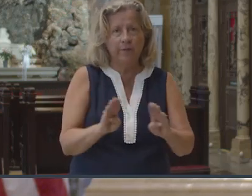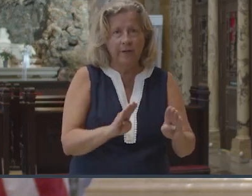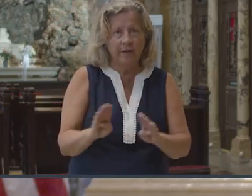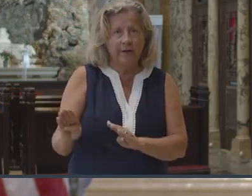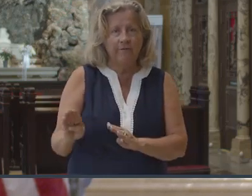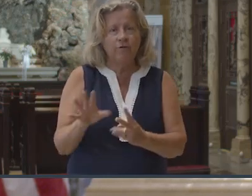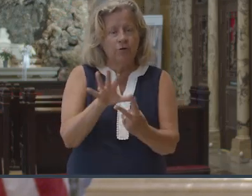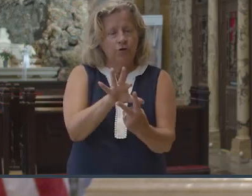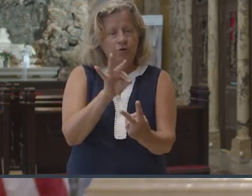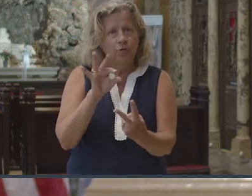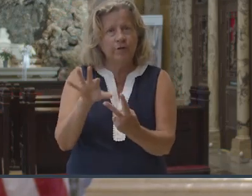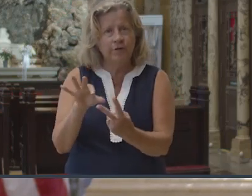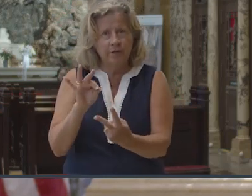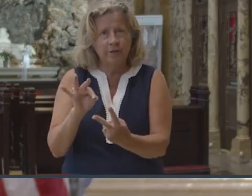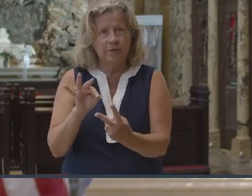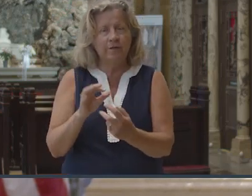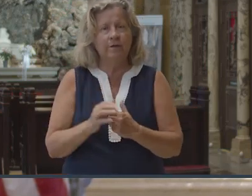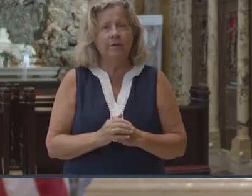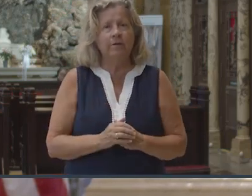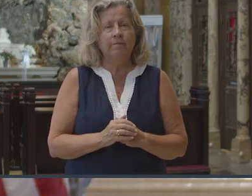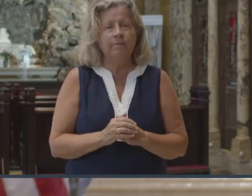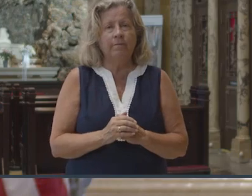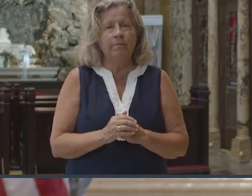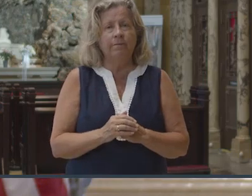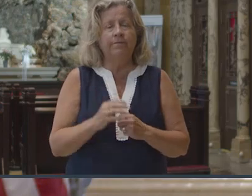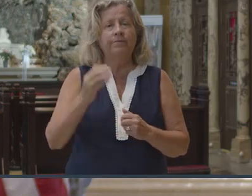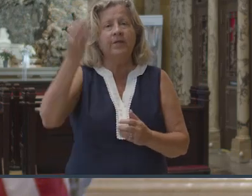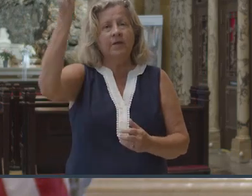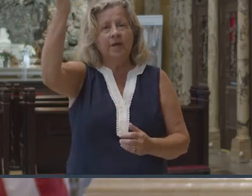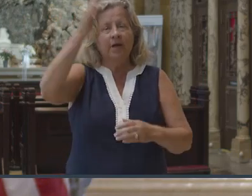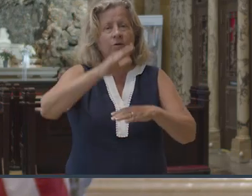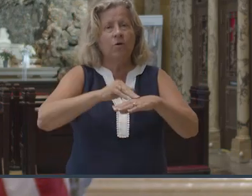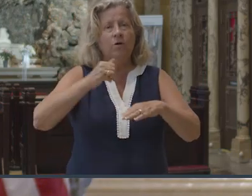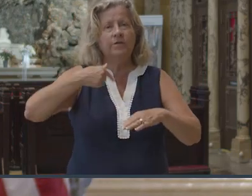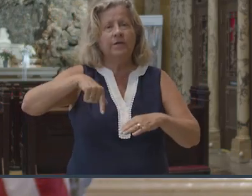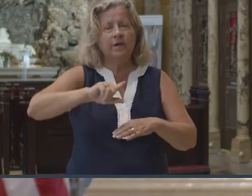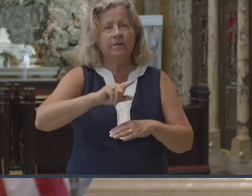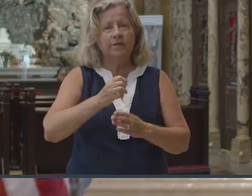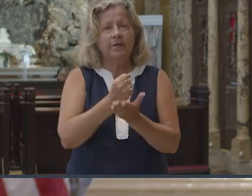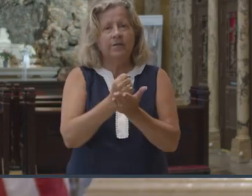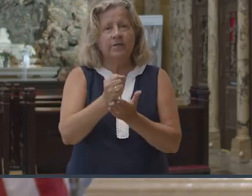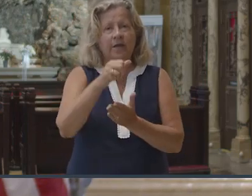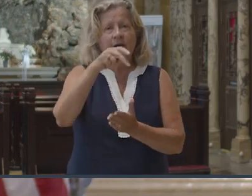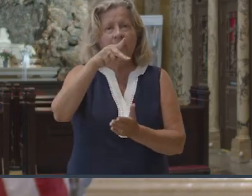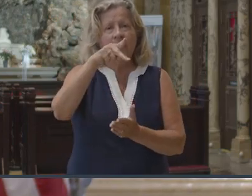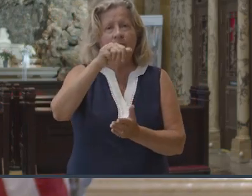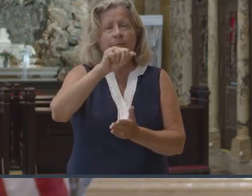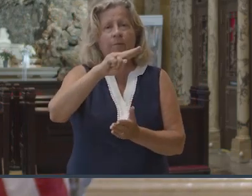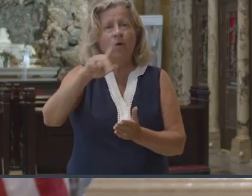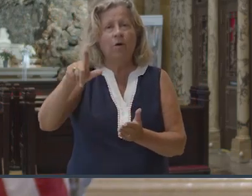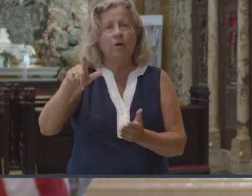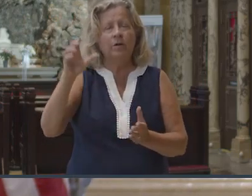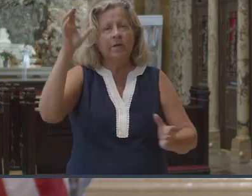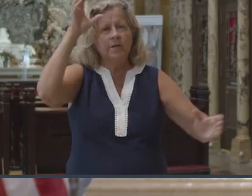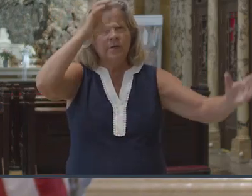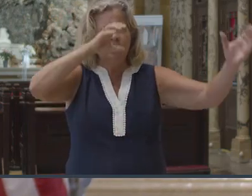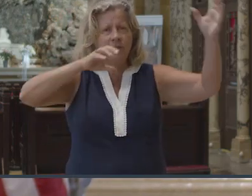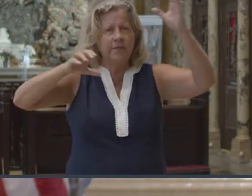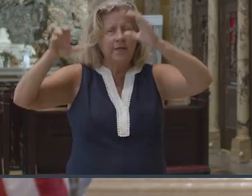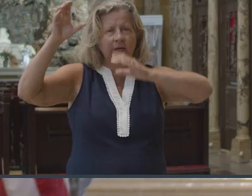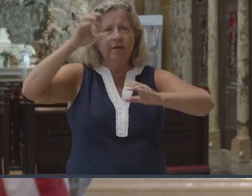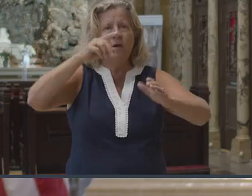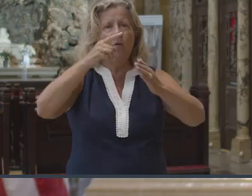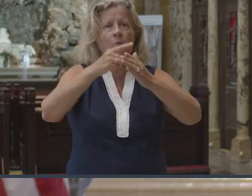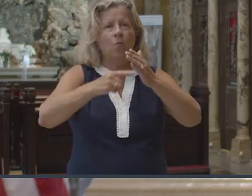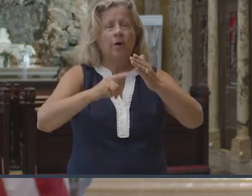look beyond this world. It calls us, in the words of St. Paul, to seek what is truly above.